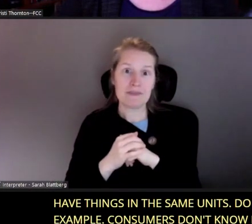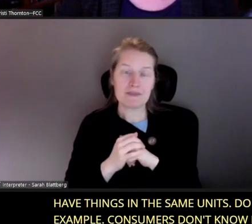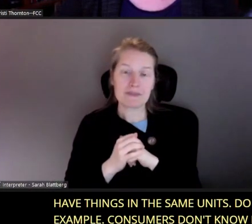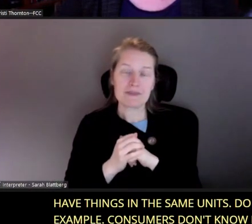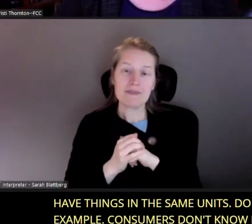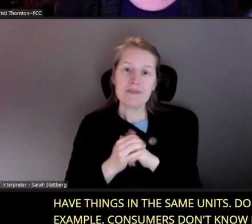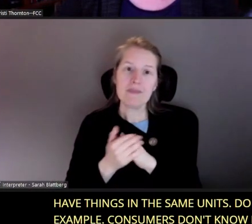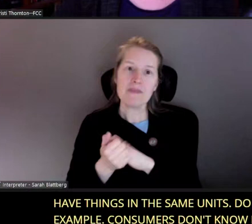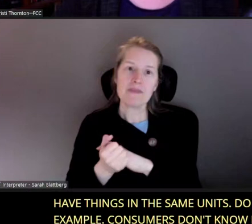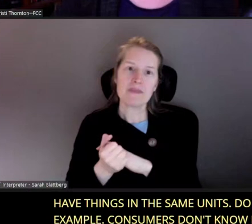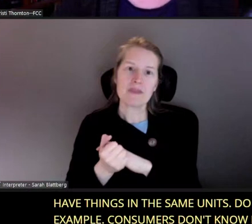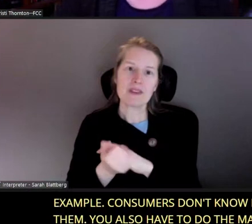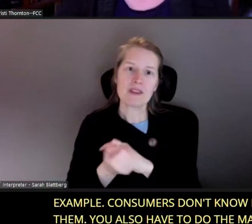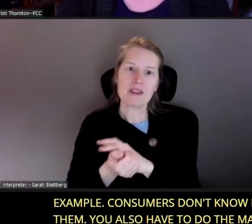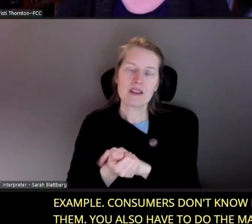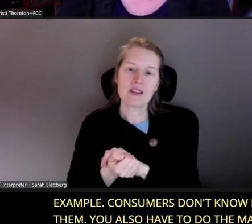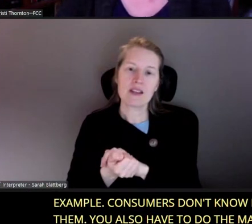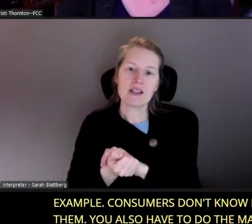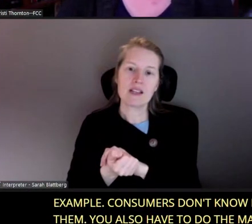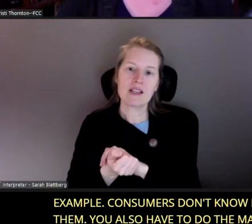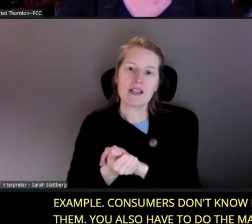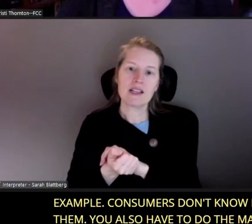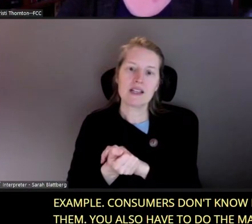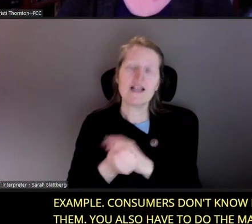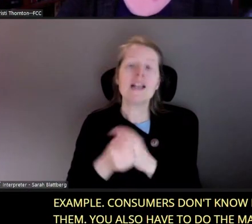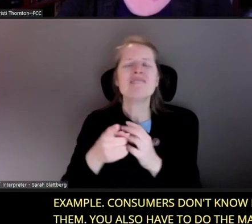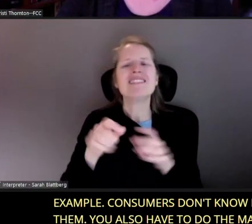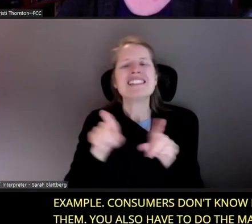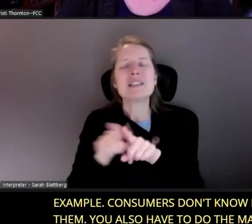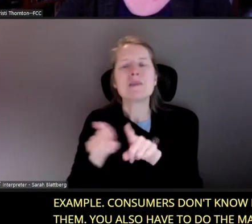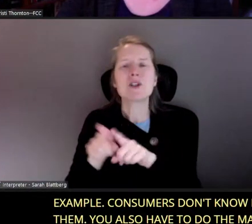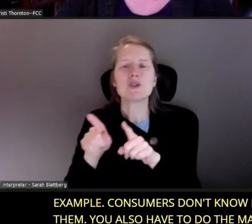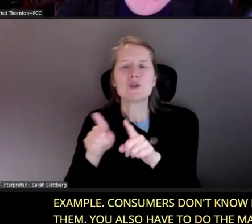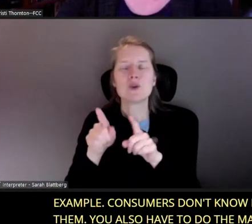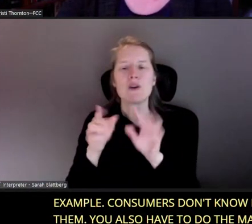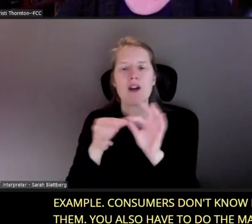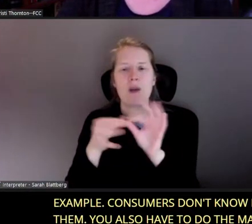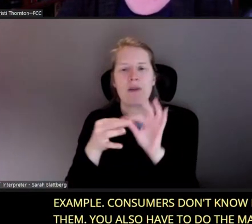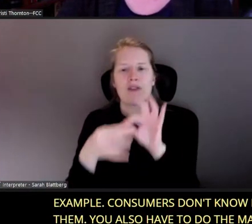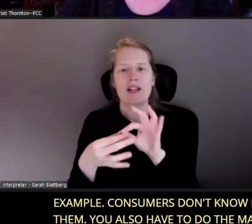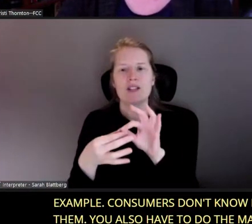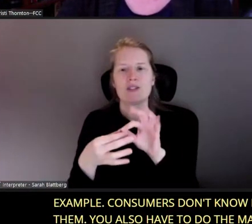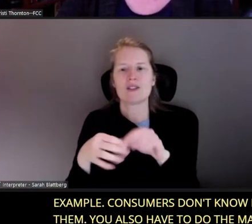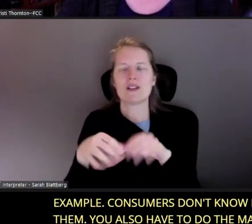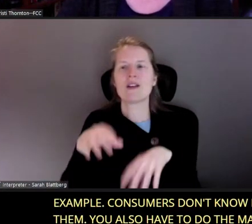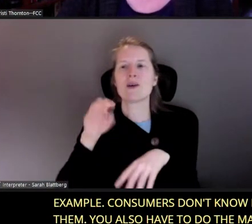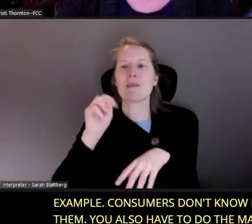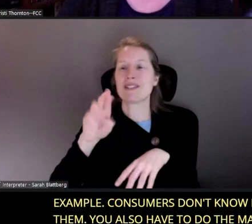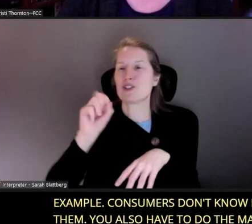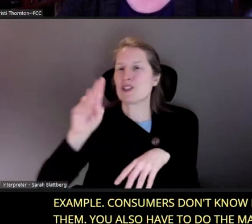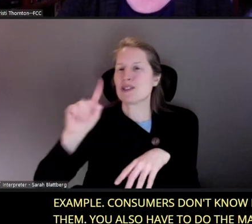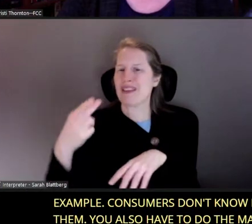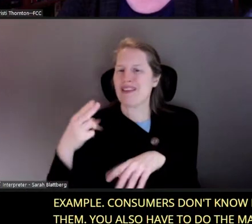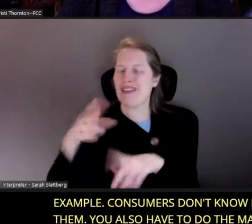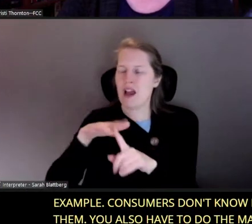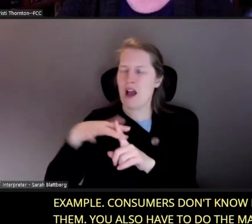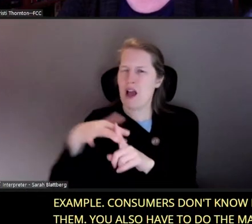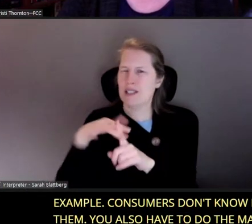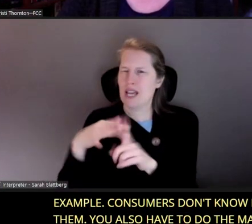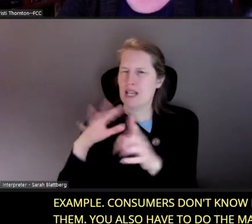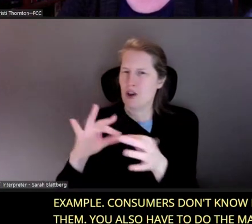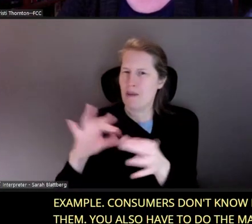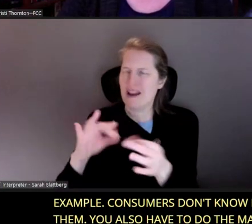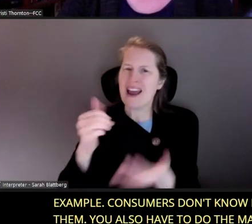and this is very similar to the comment about context from Mr. Smith. You have to help them evaluate the